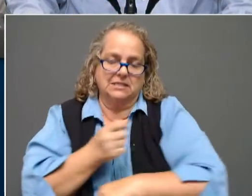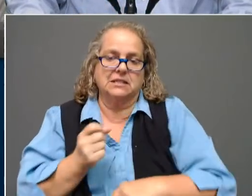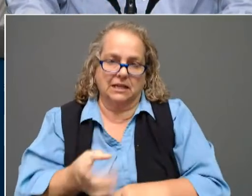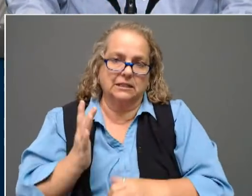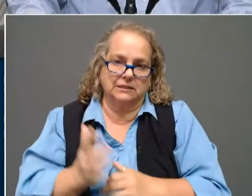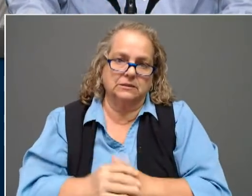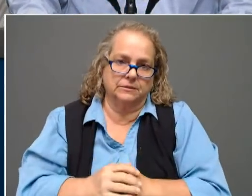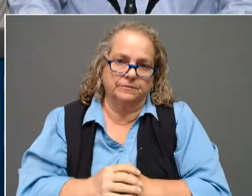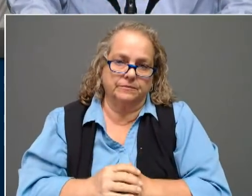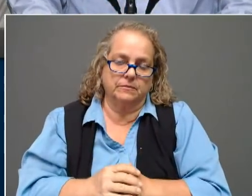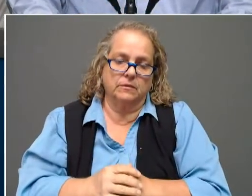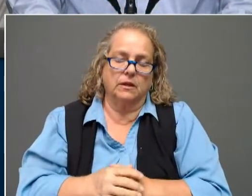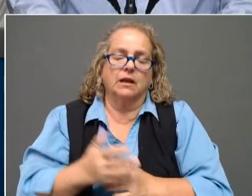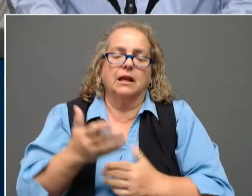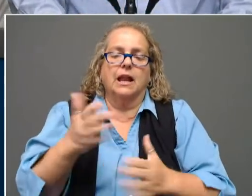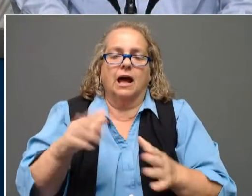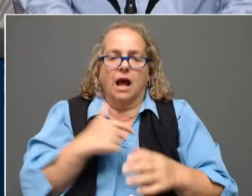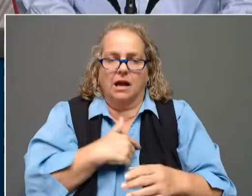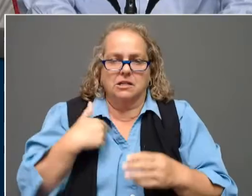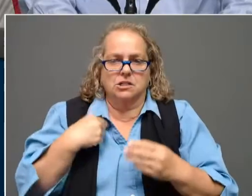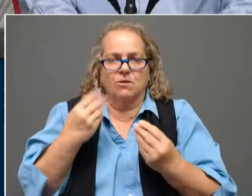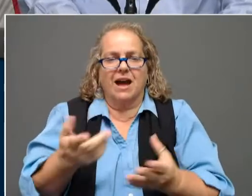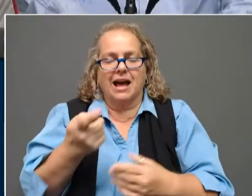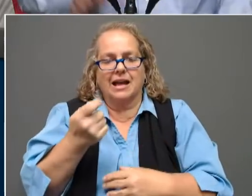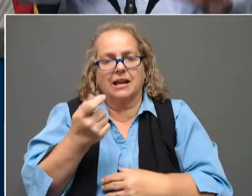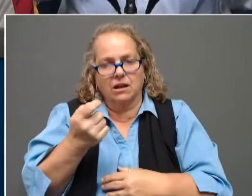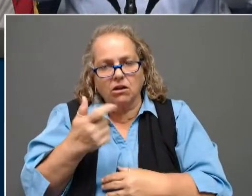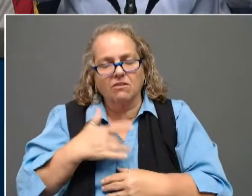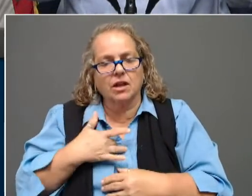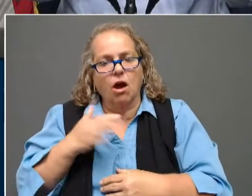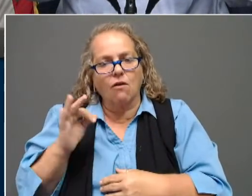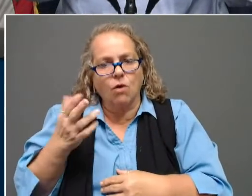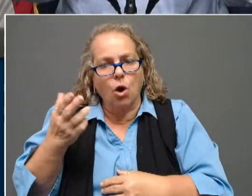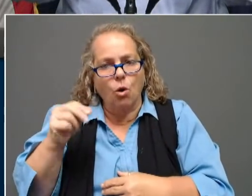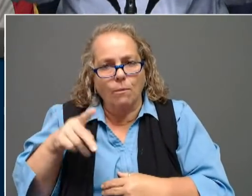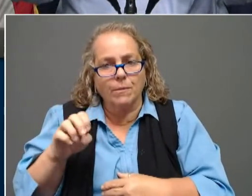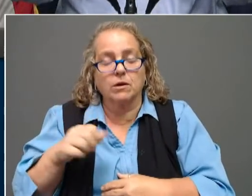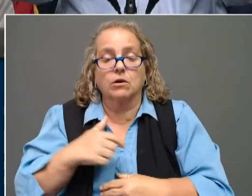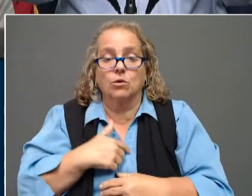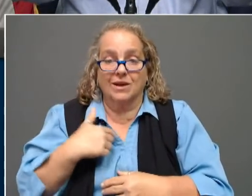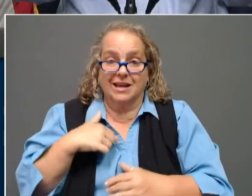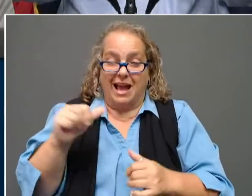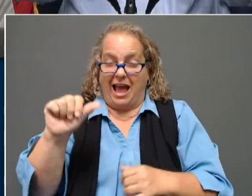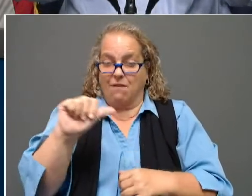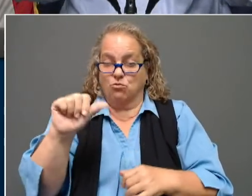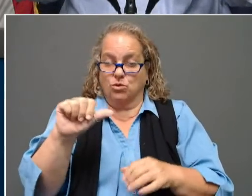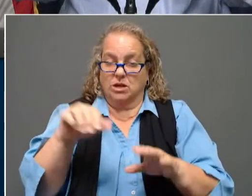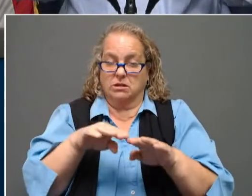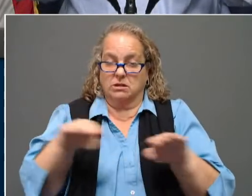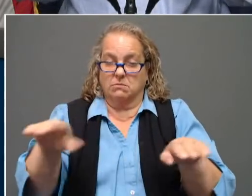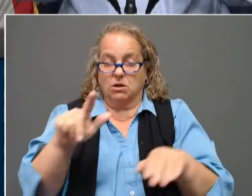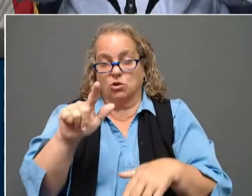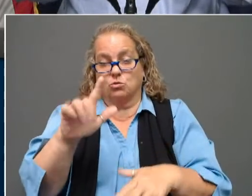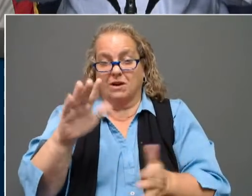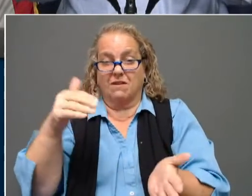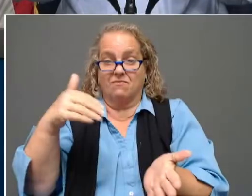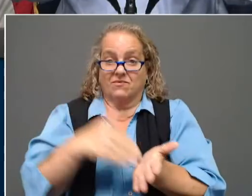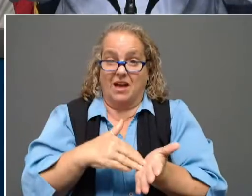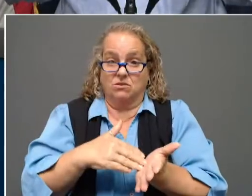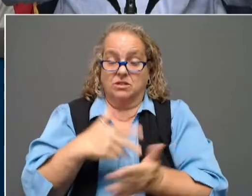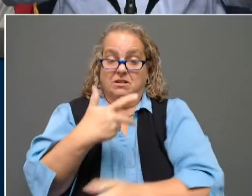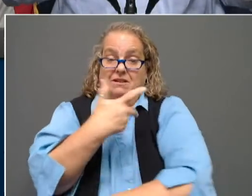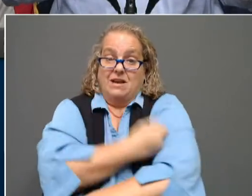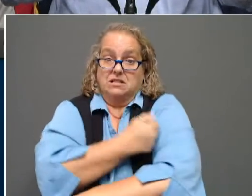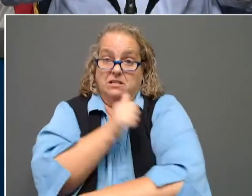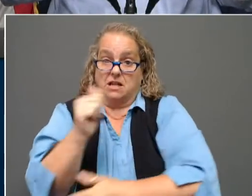provide a little bit of hope. We've been averaging about 25,000 vaccinations a week in